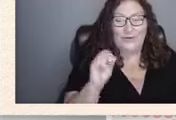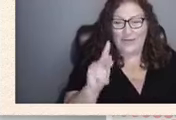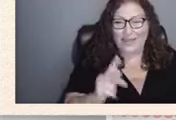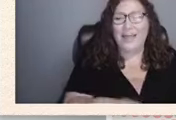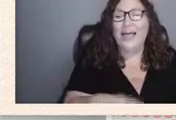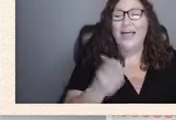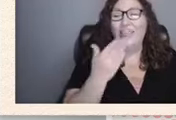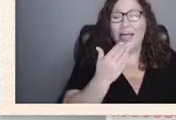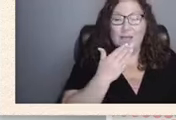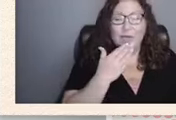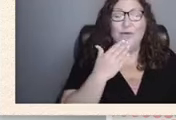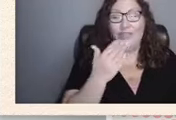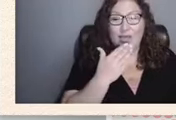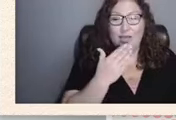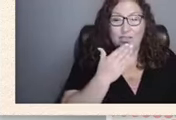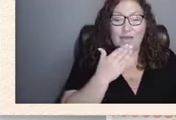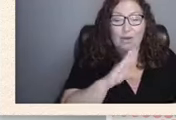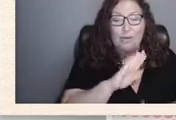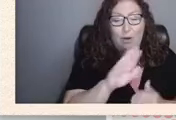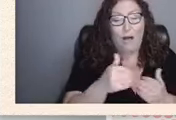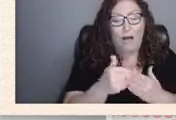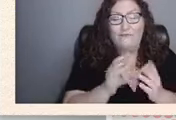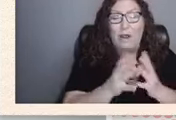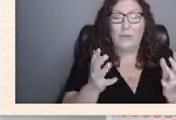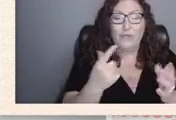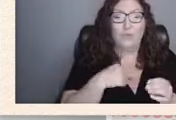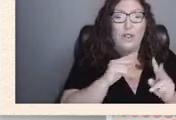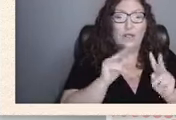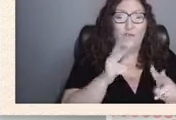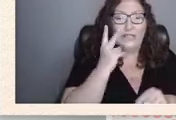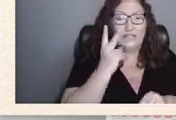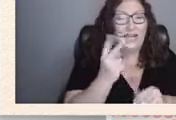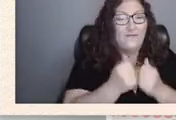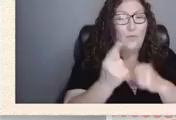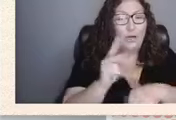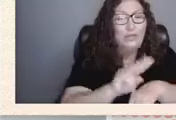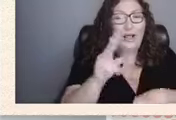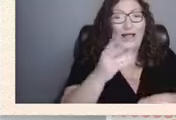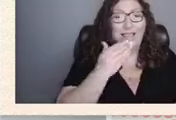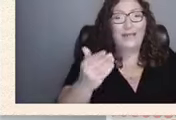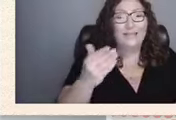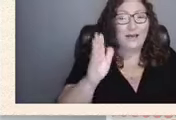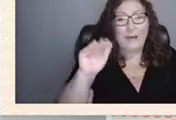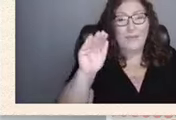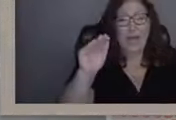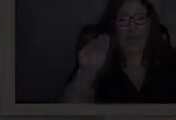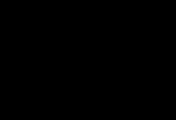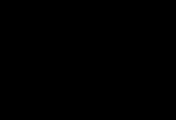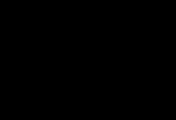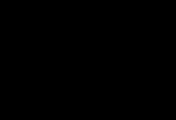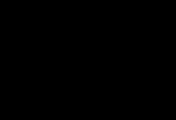you. Thank you all very much, and we look forward to seeing everybody at 2 o'clock. Thanks. Thank you. Bye-bye.